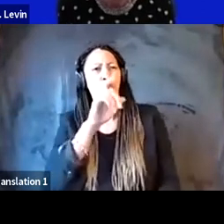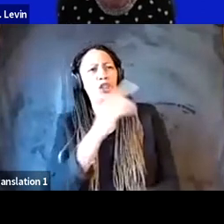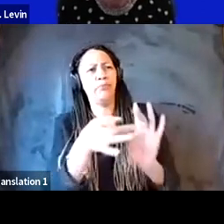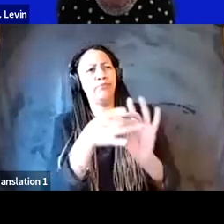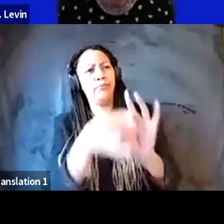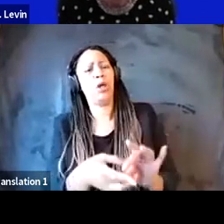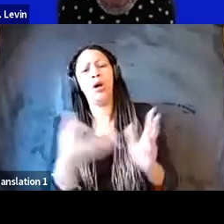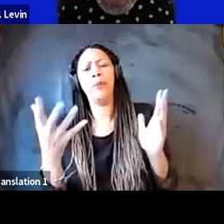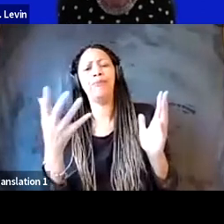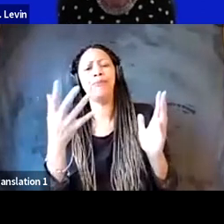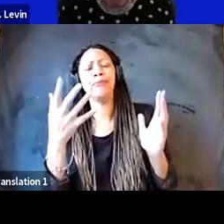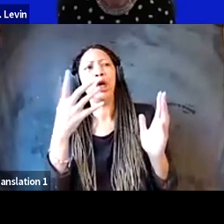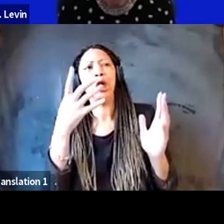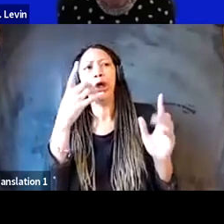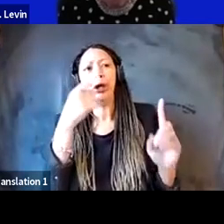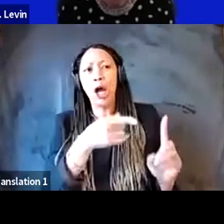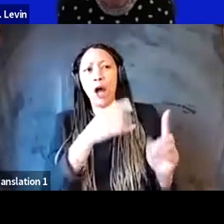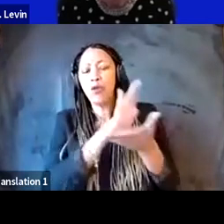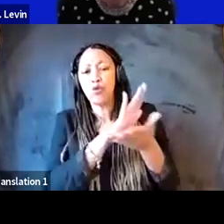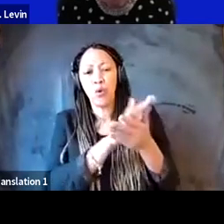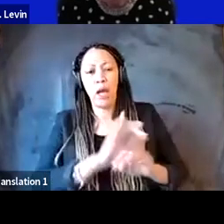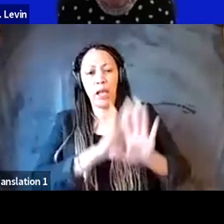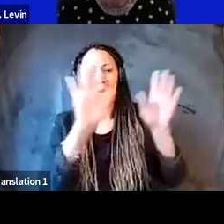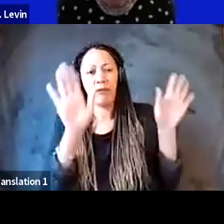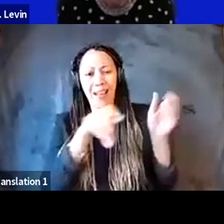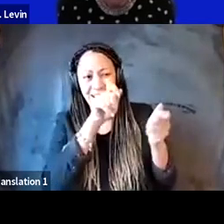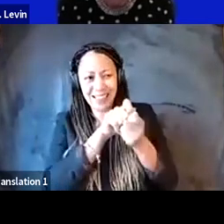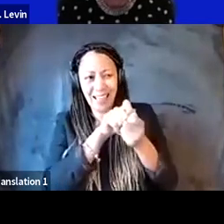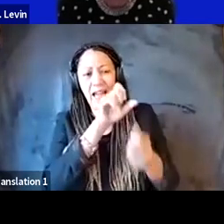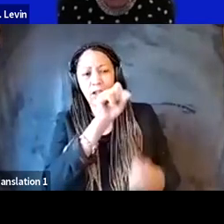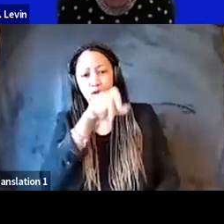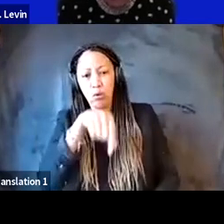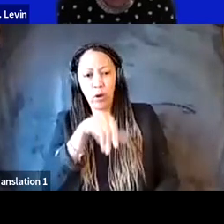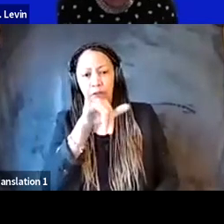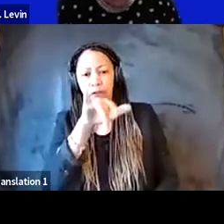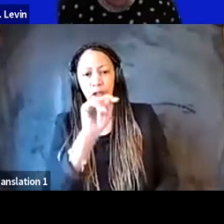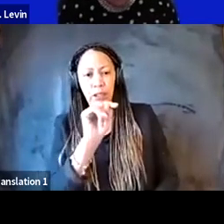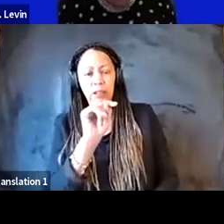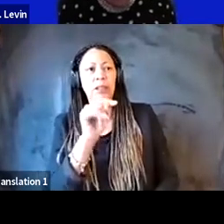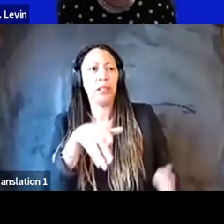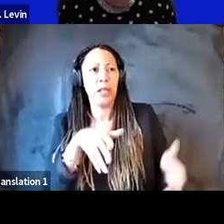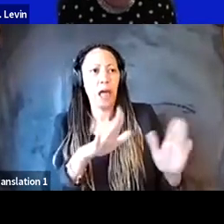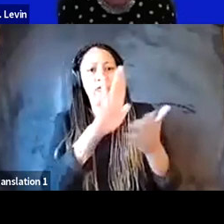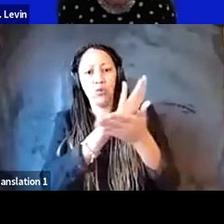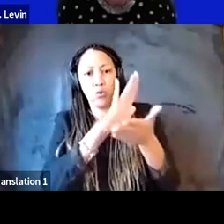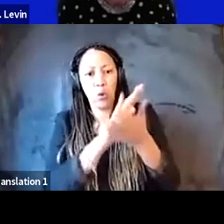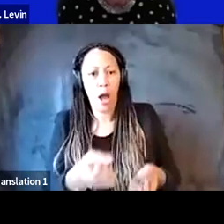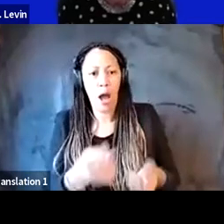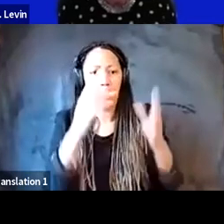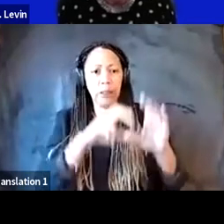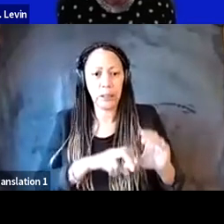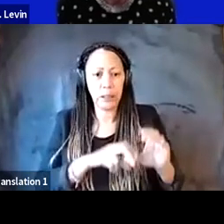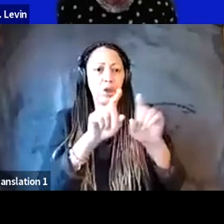because I don't see a floor plan here, can you clarify the exact square footage that's allocated for the school, how many seats, and will they have access to any